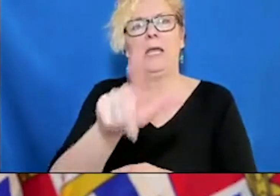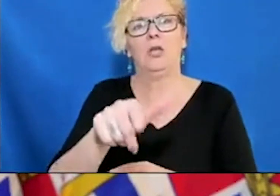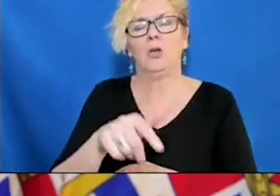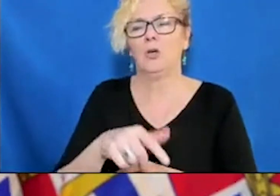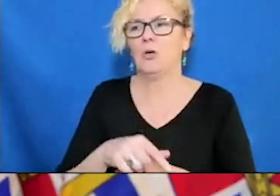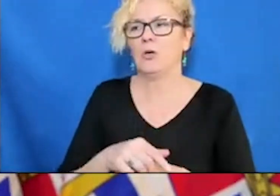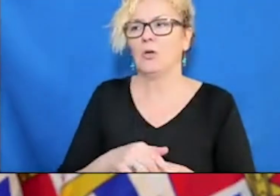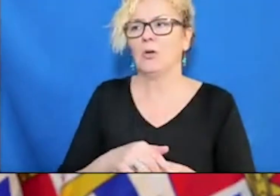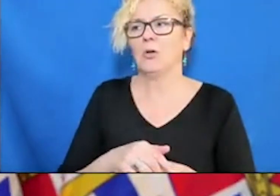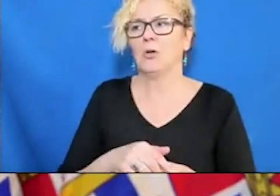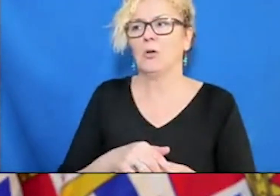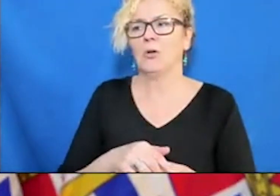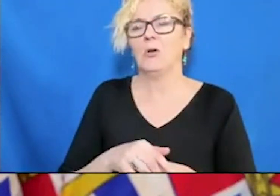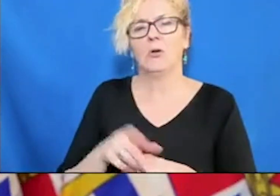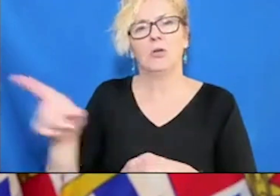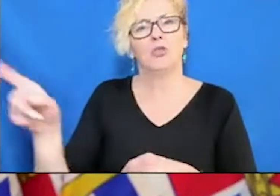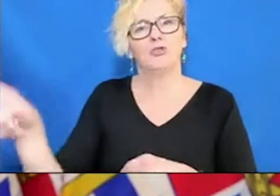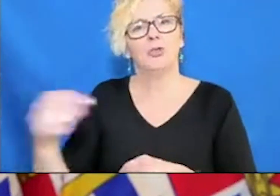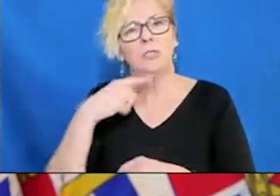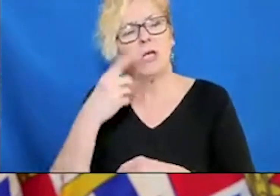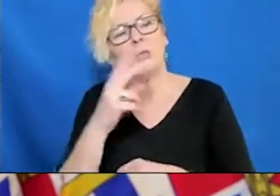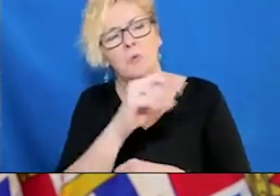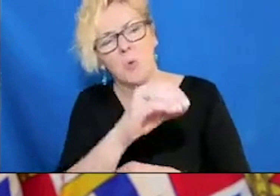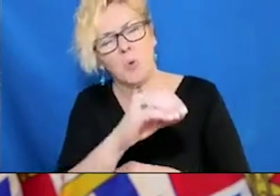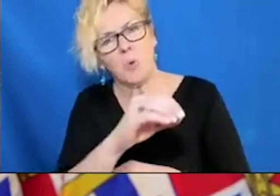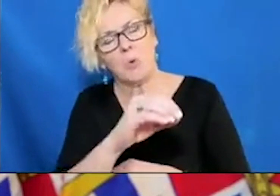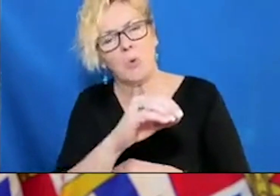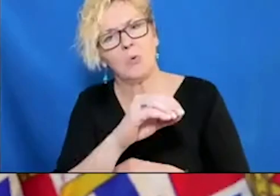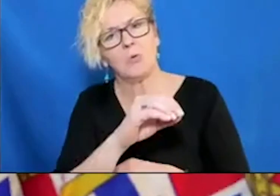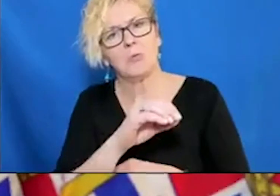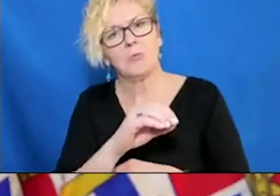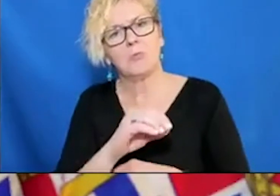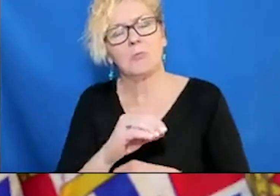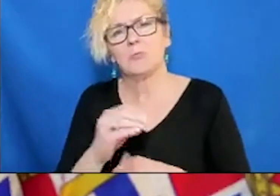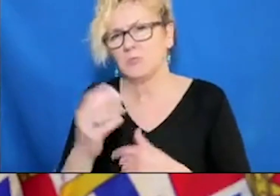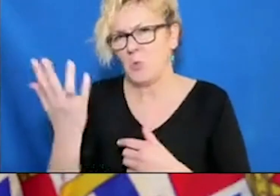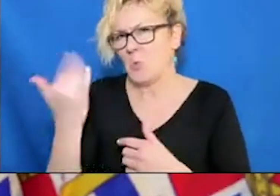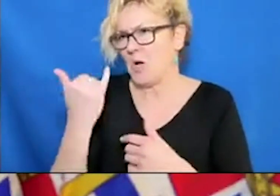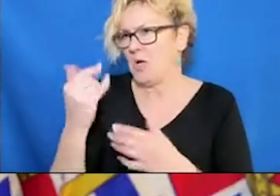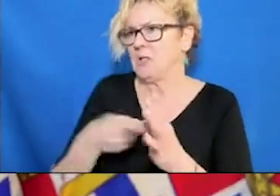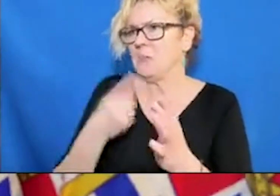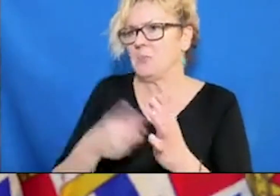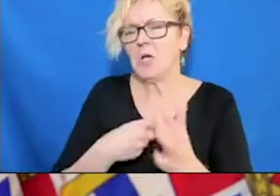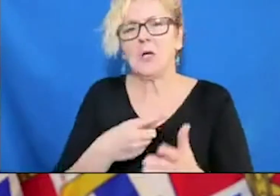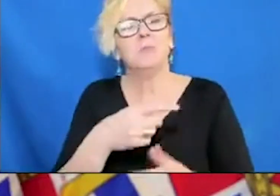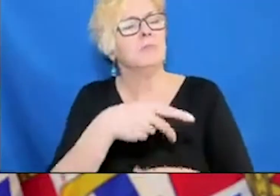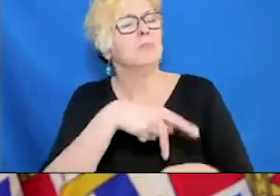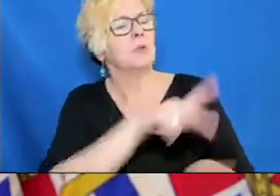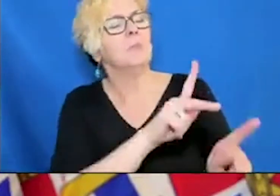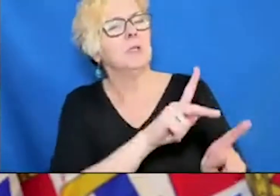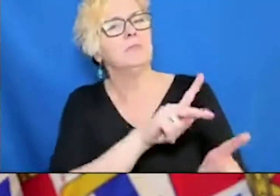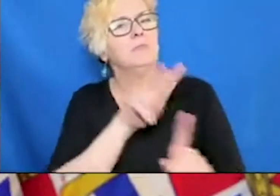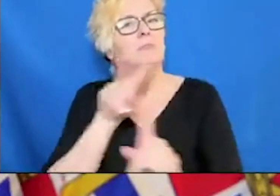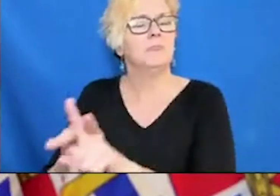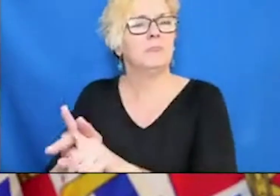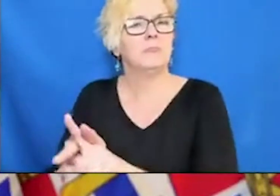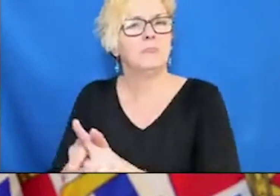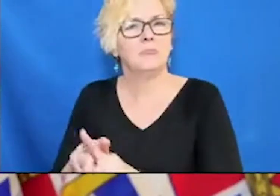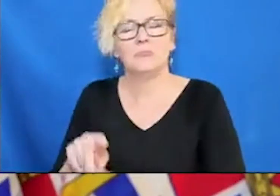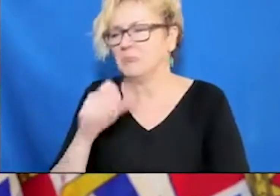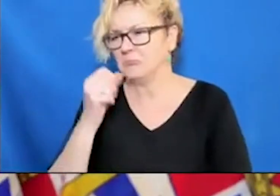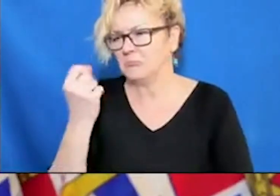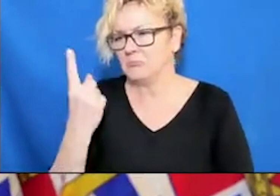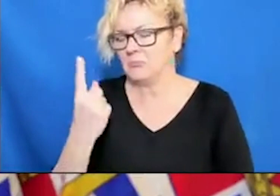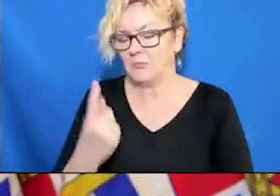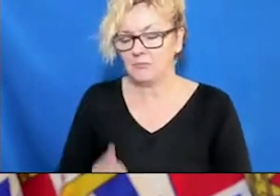Yeah, we have an age base, and we've tried to gate it by year, as you say. But I will remind you what we've been